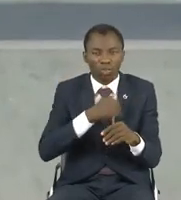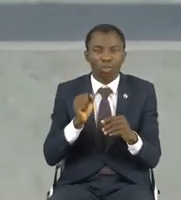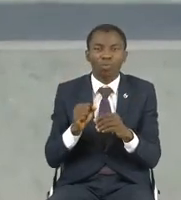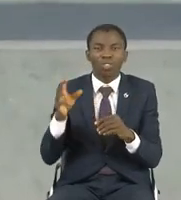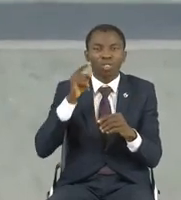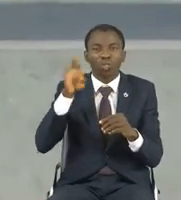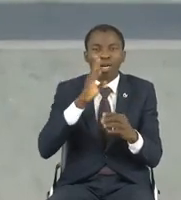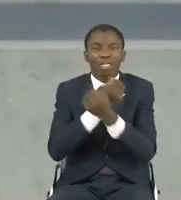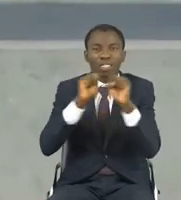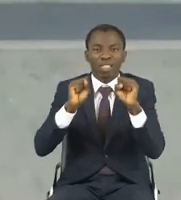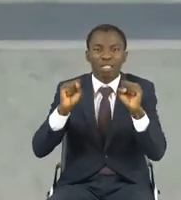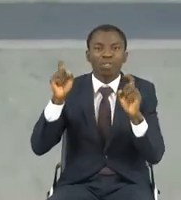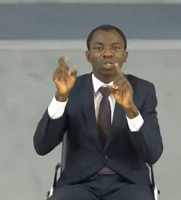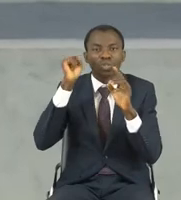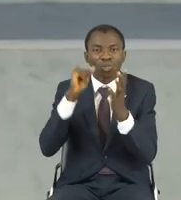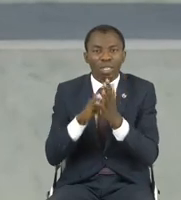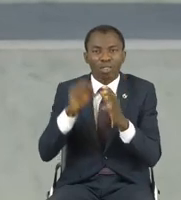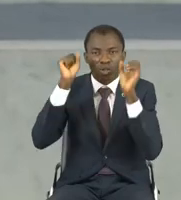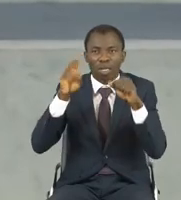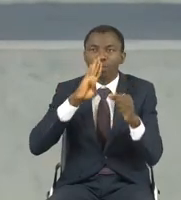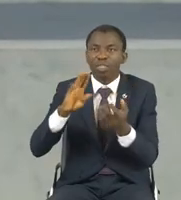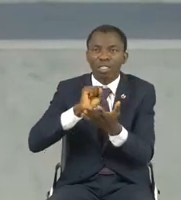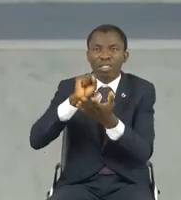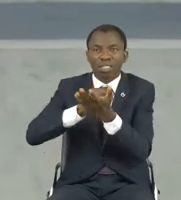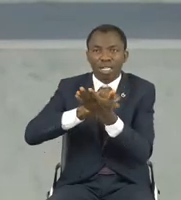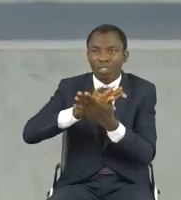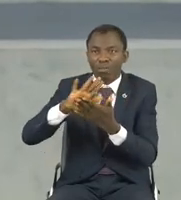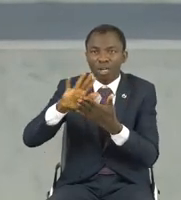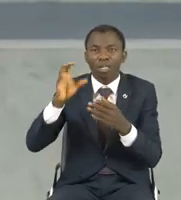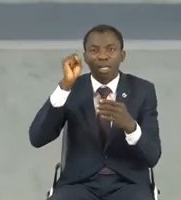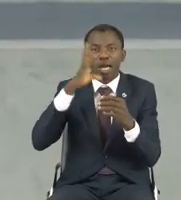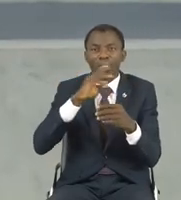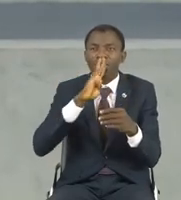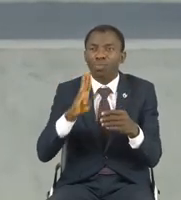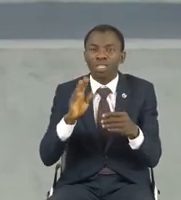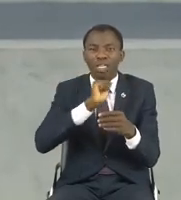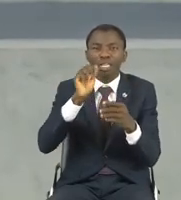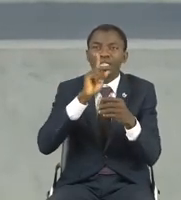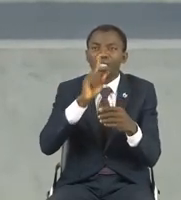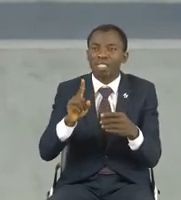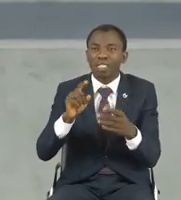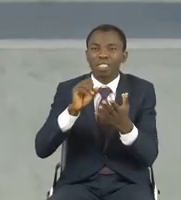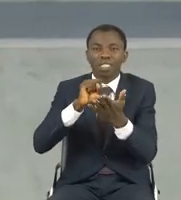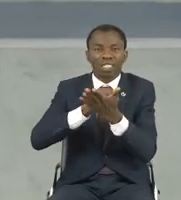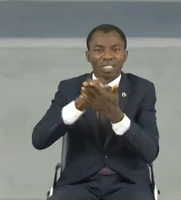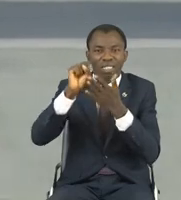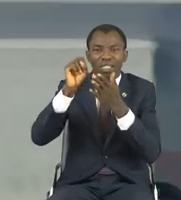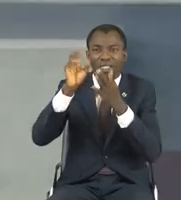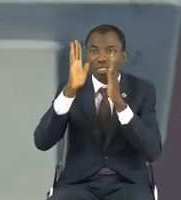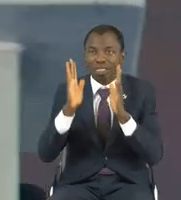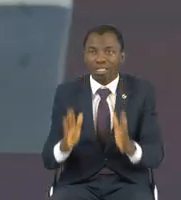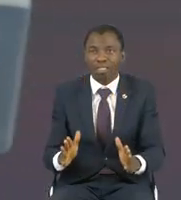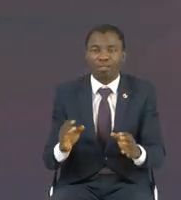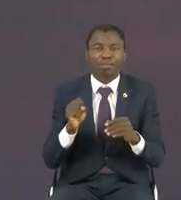sanctified and be a real saint. You are the salt of the earth. And if